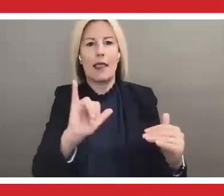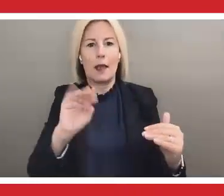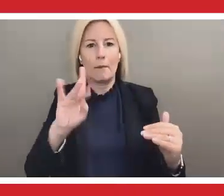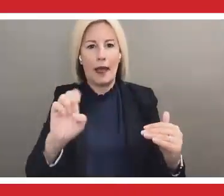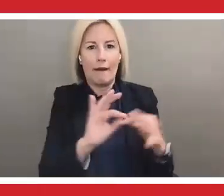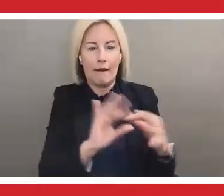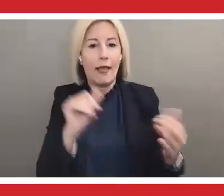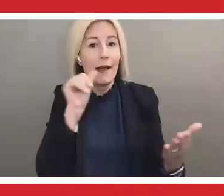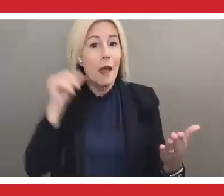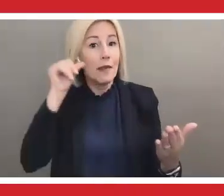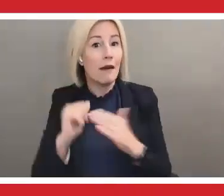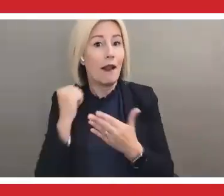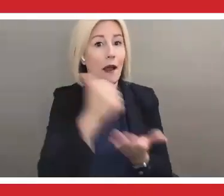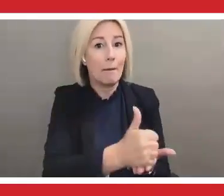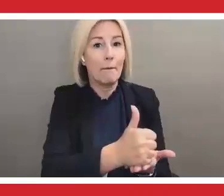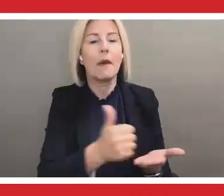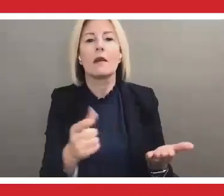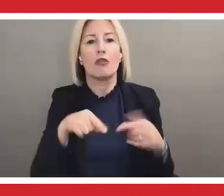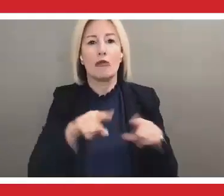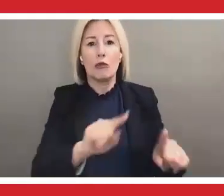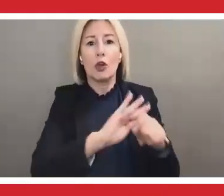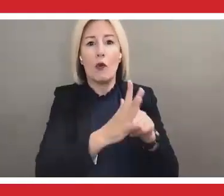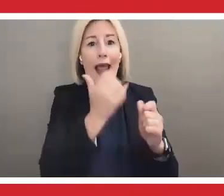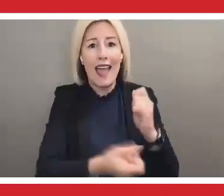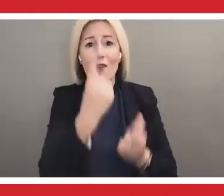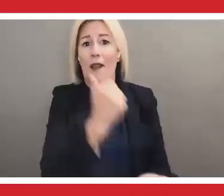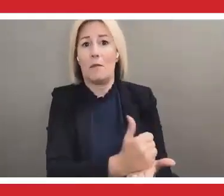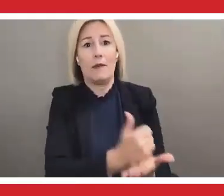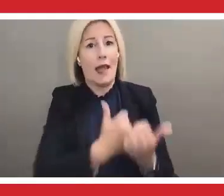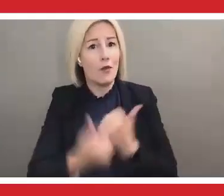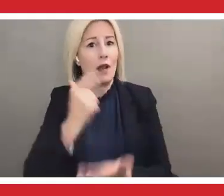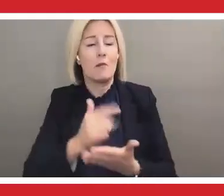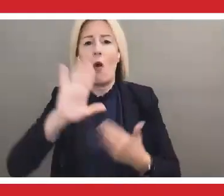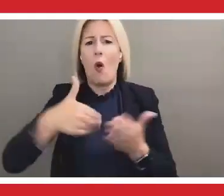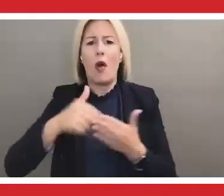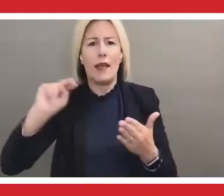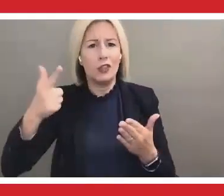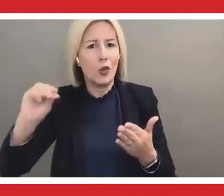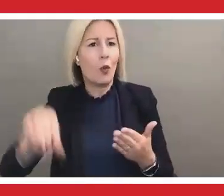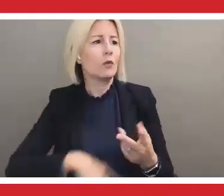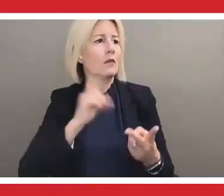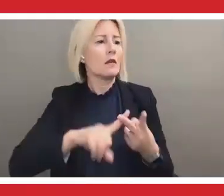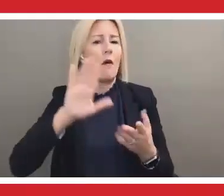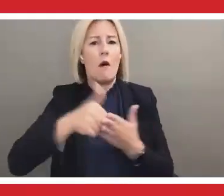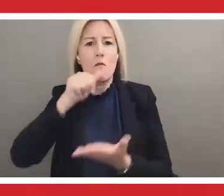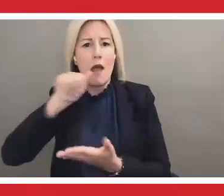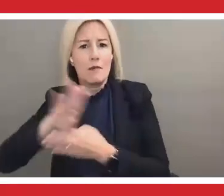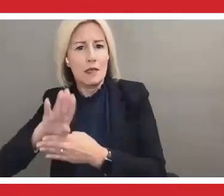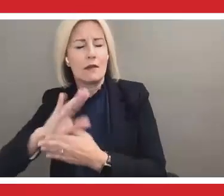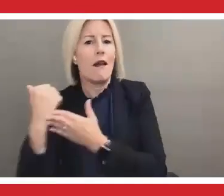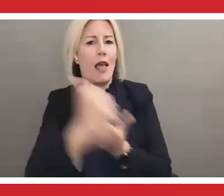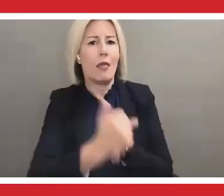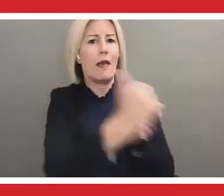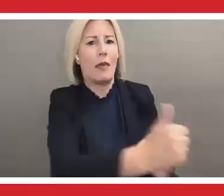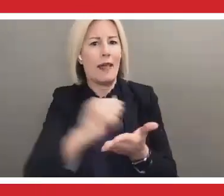actually helped. During COVID, everybody helped. All NGOs in the country, all private sector actually helped quite a bit. So that's another coordination. That's